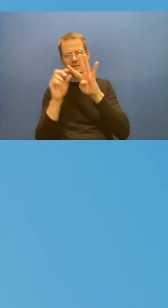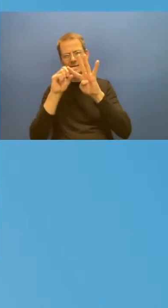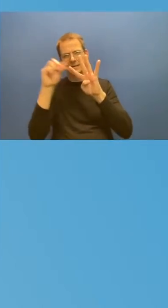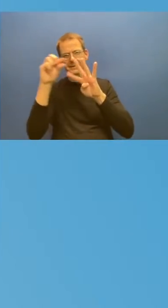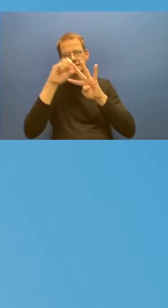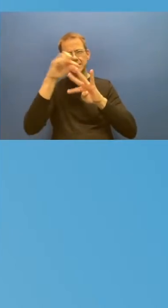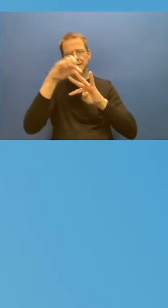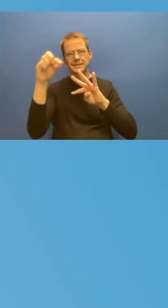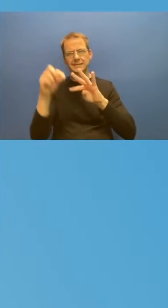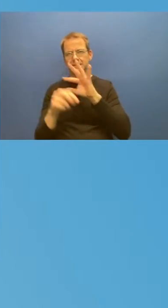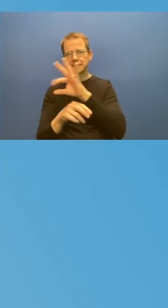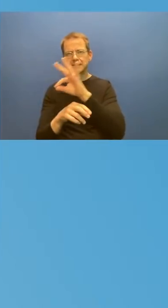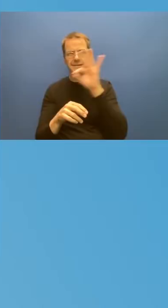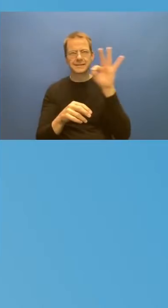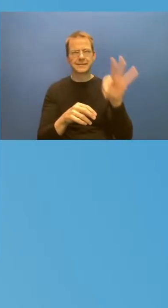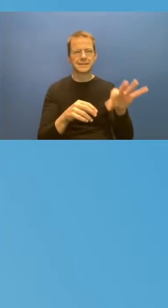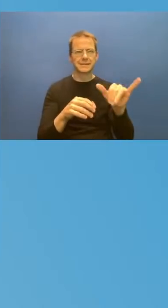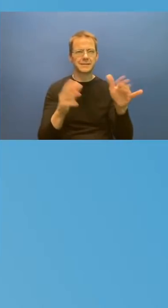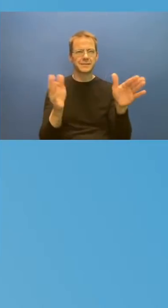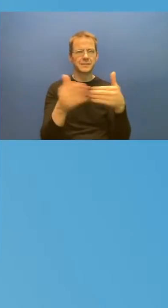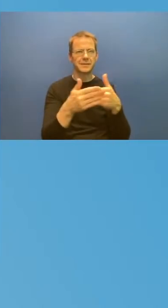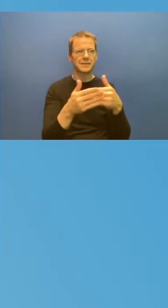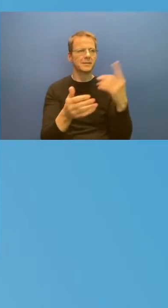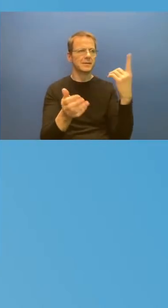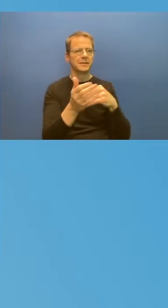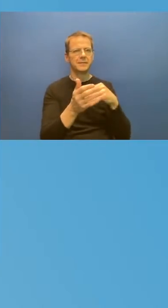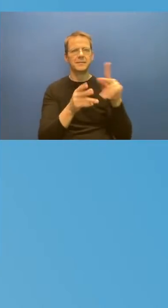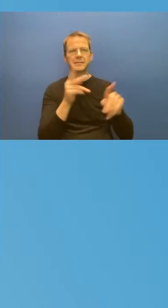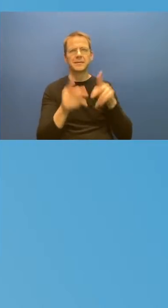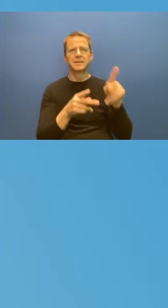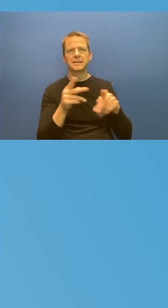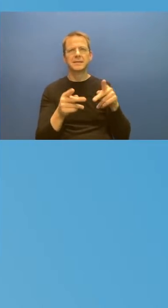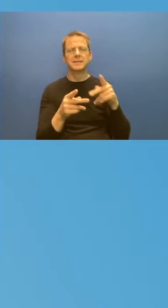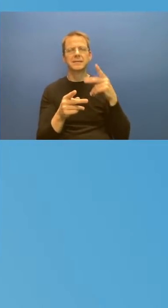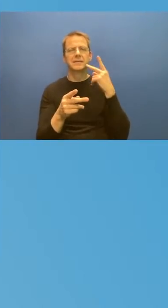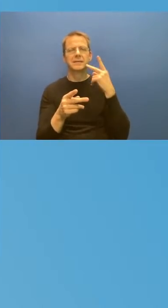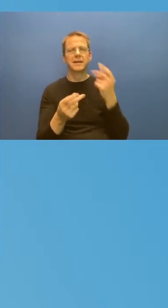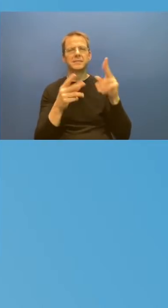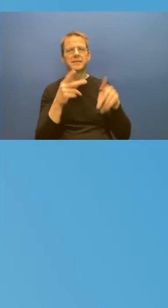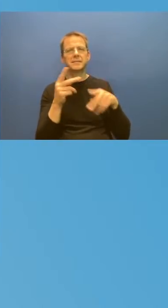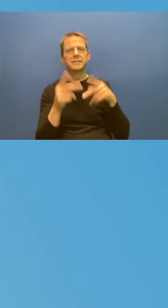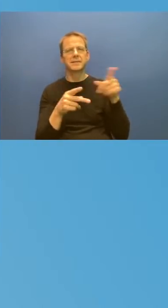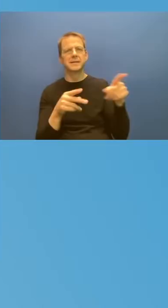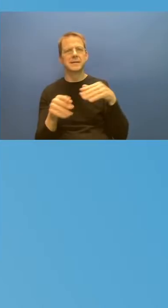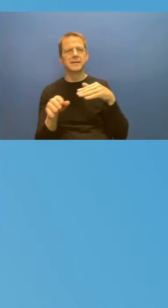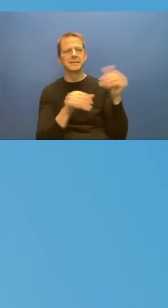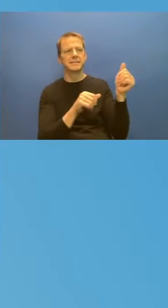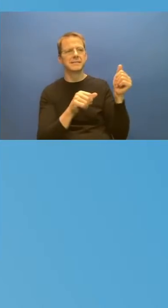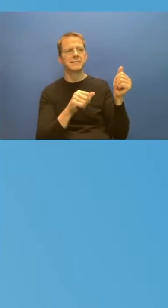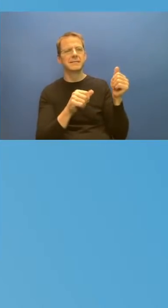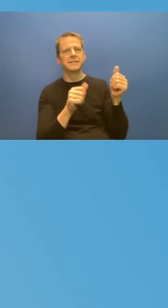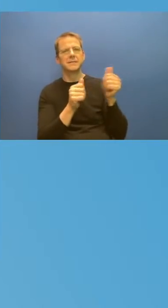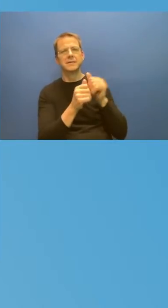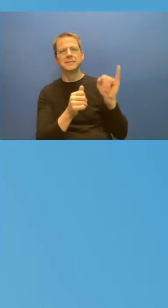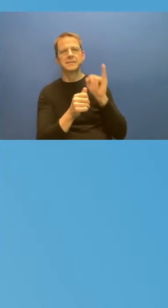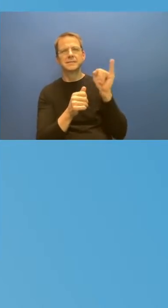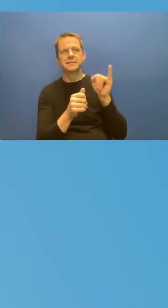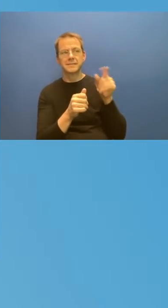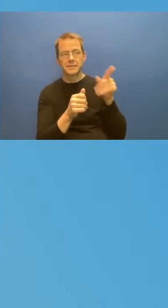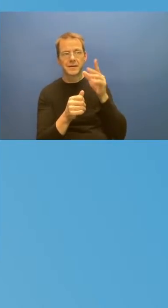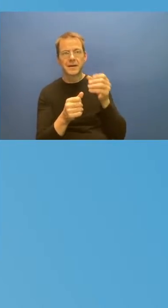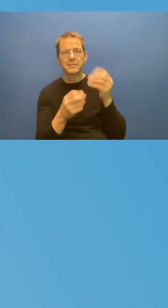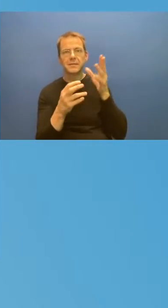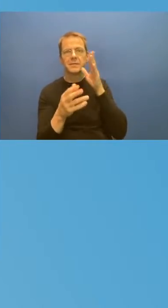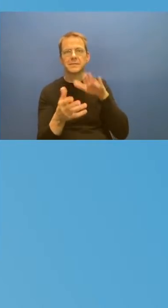many people are going to wind up dead? How many people are going to wind up in the hospital? And what are the means we have to